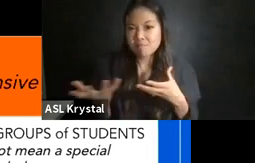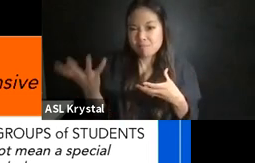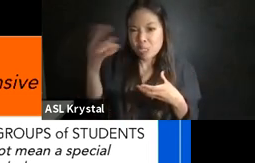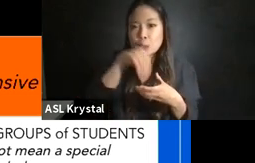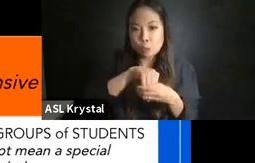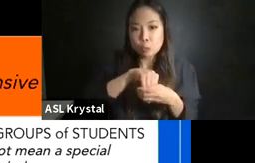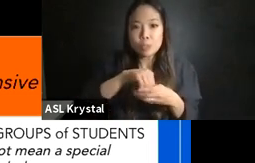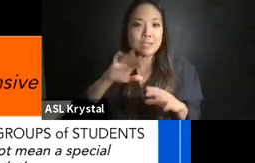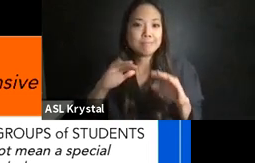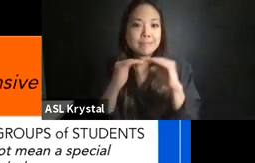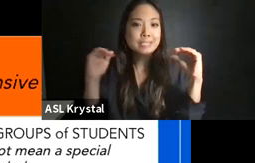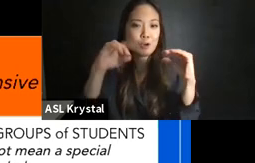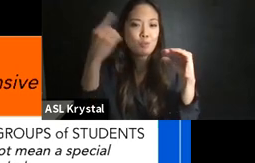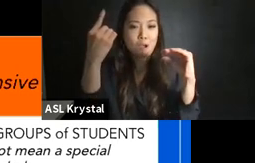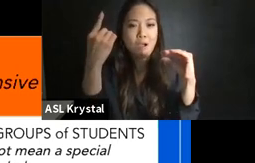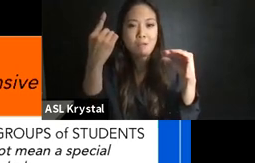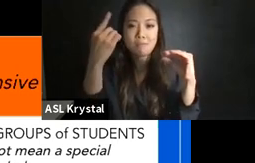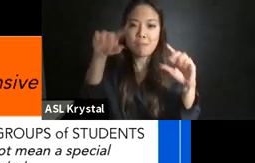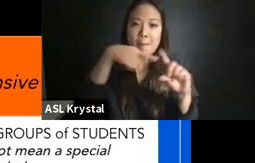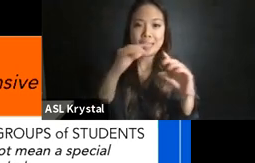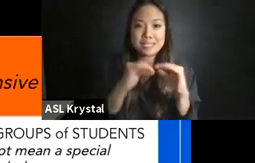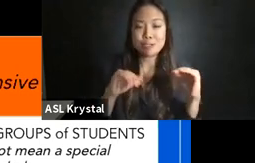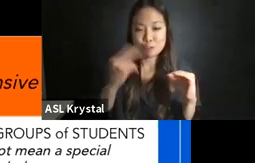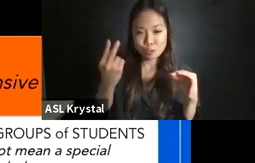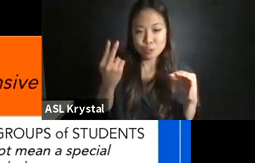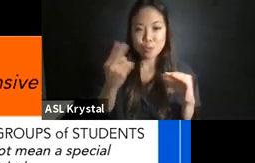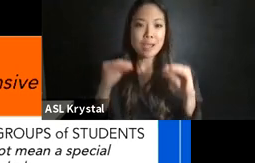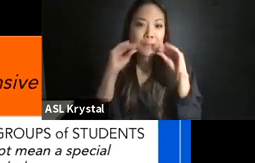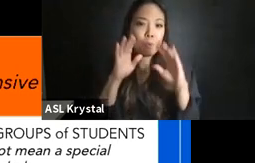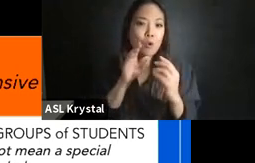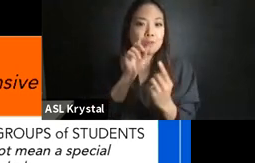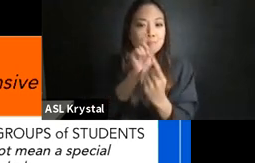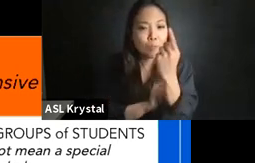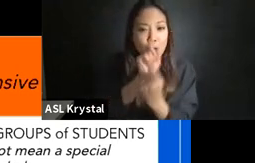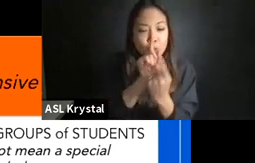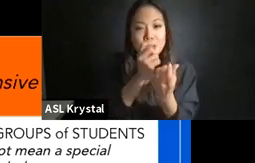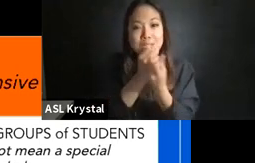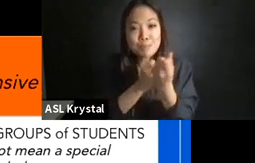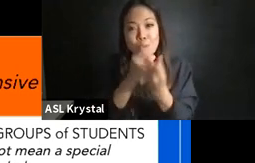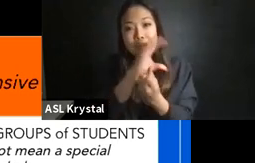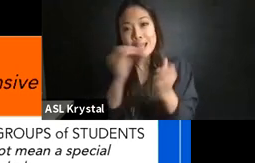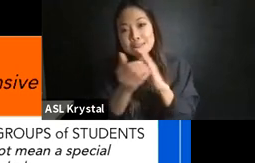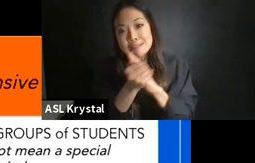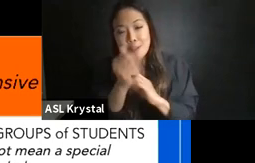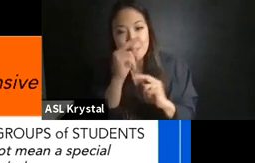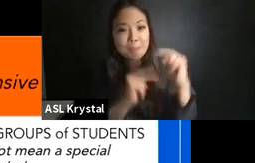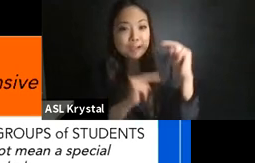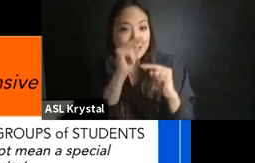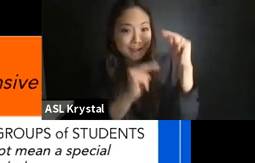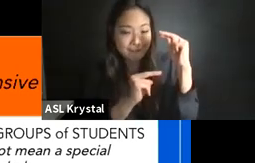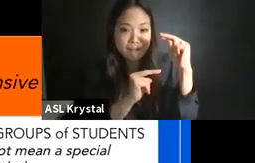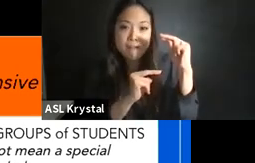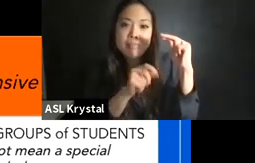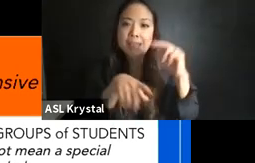tier one and more individualized support and skill building which is necessary for them to continue to